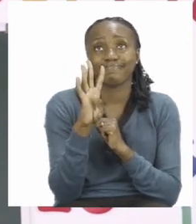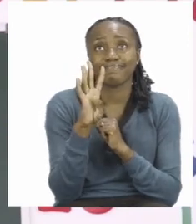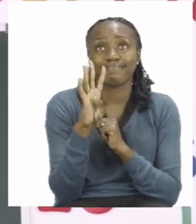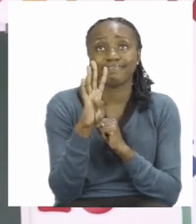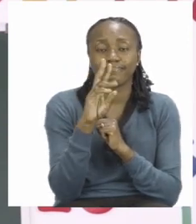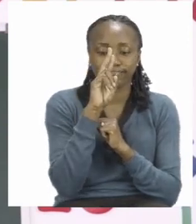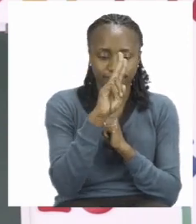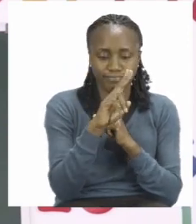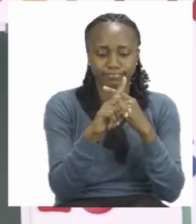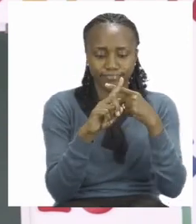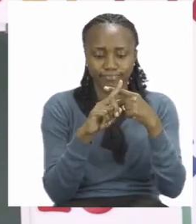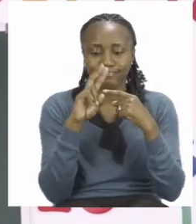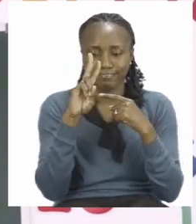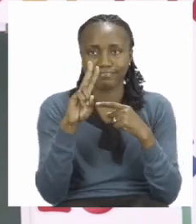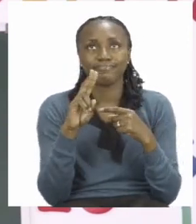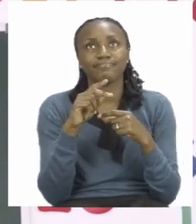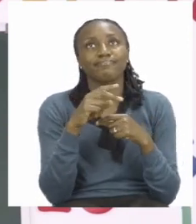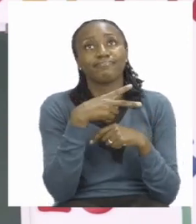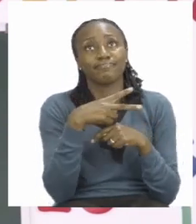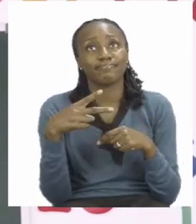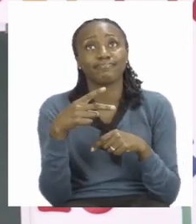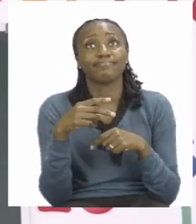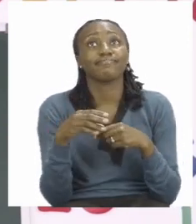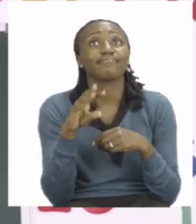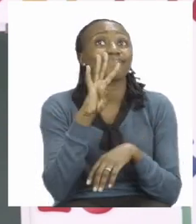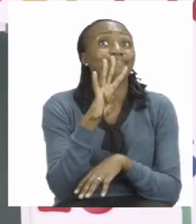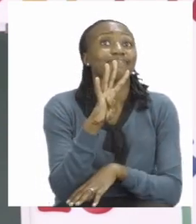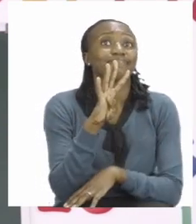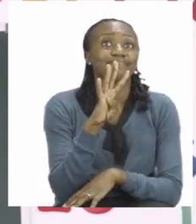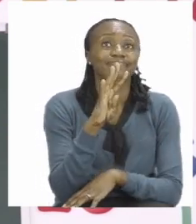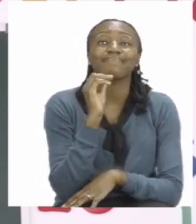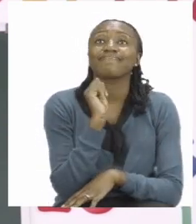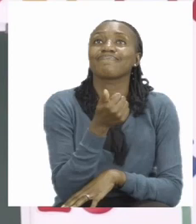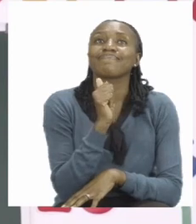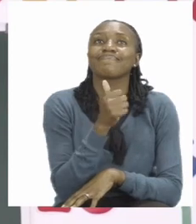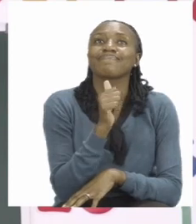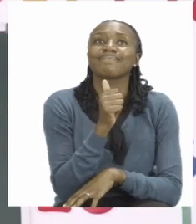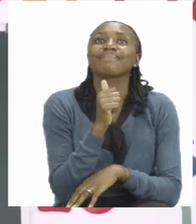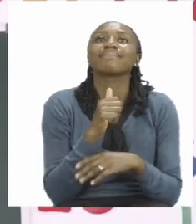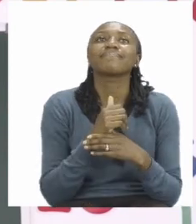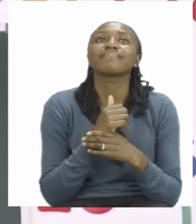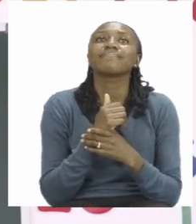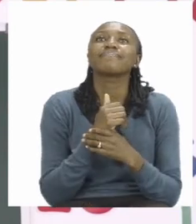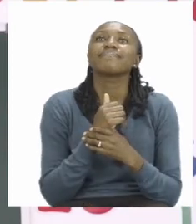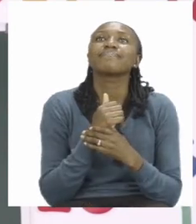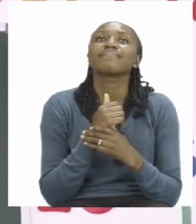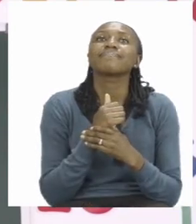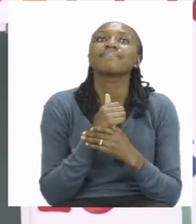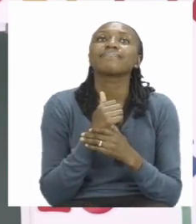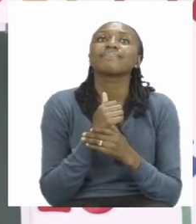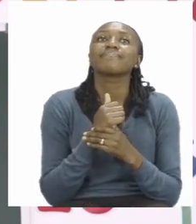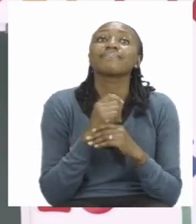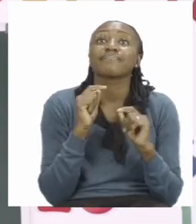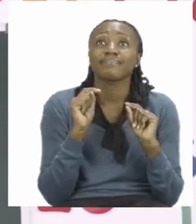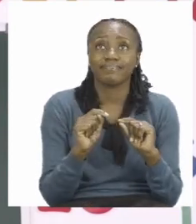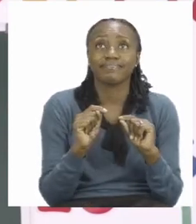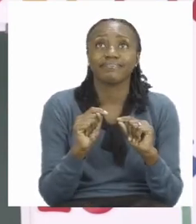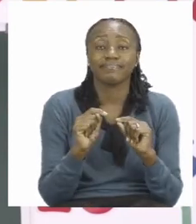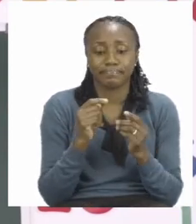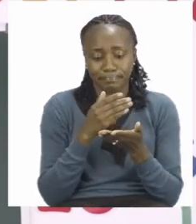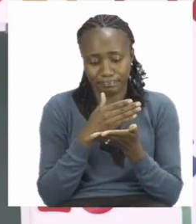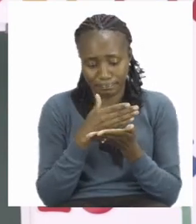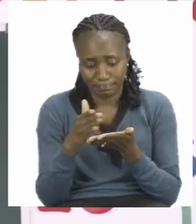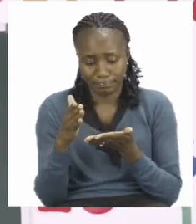get 4. Good job. Now, we want to